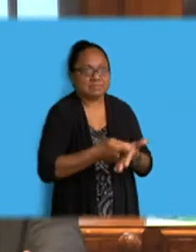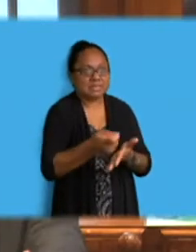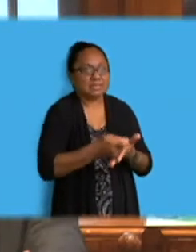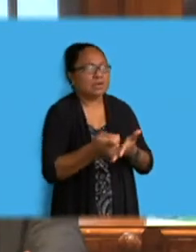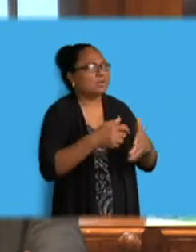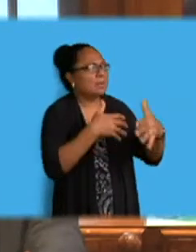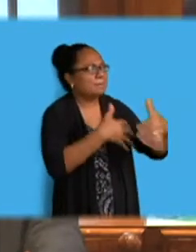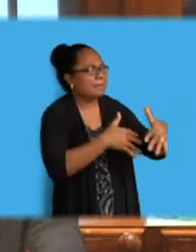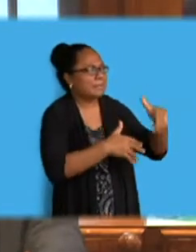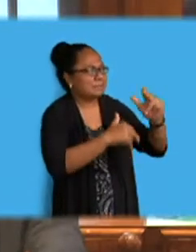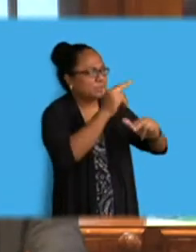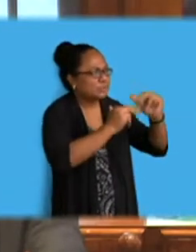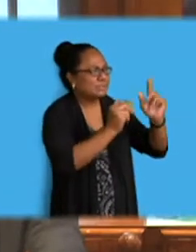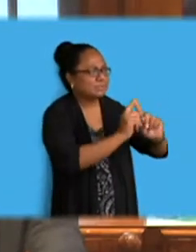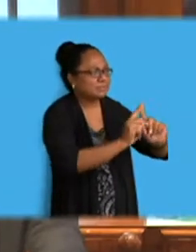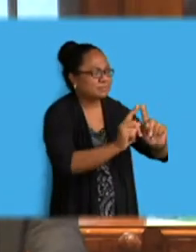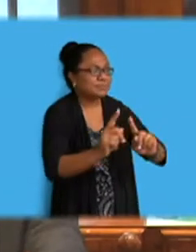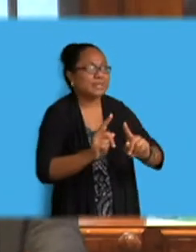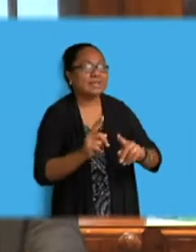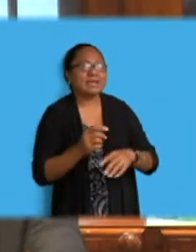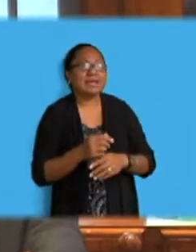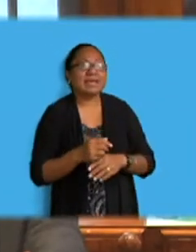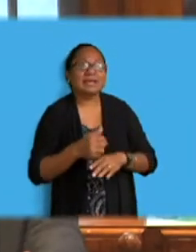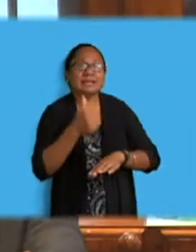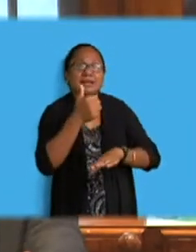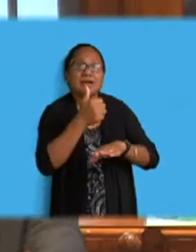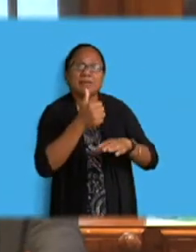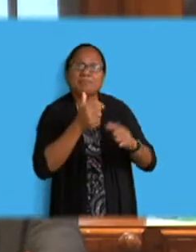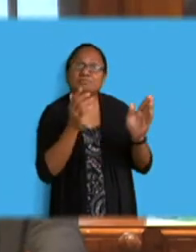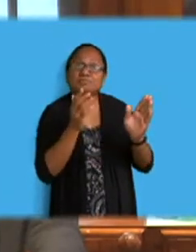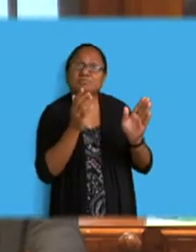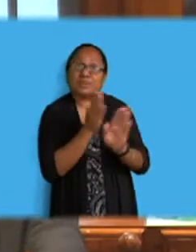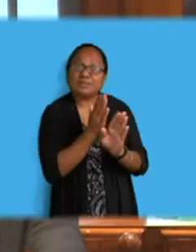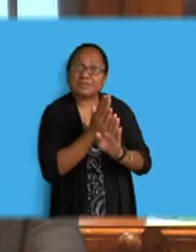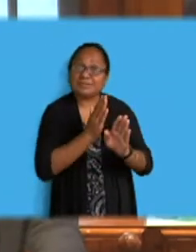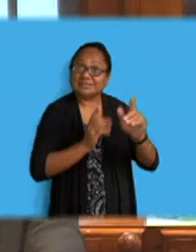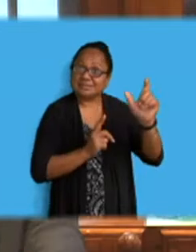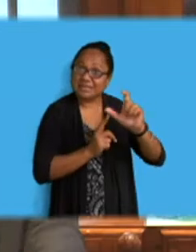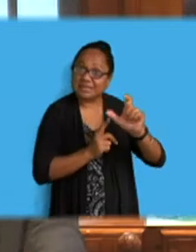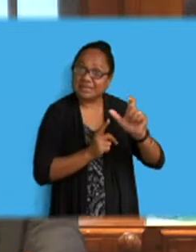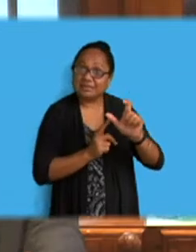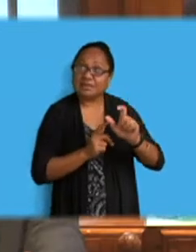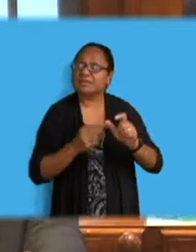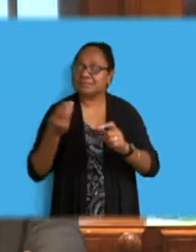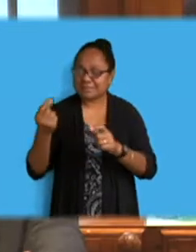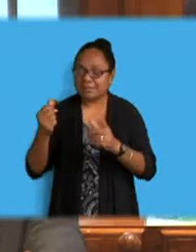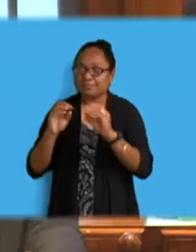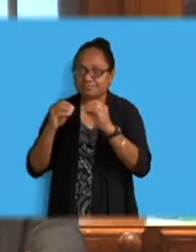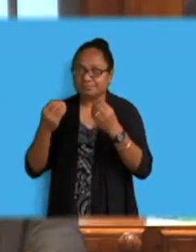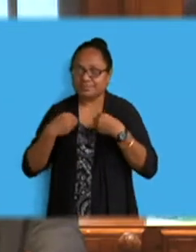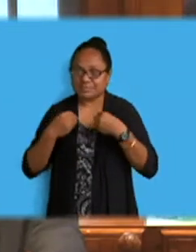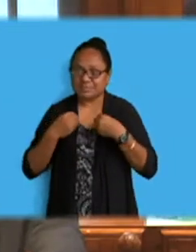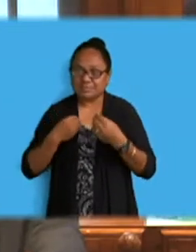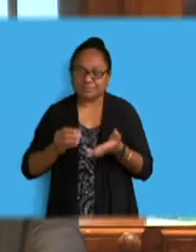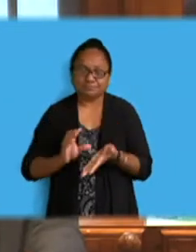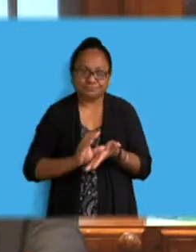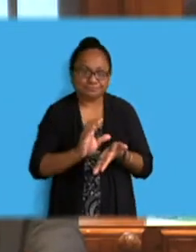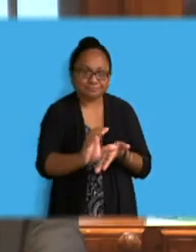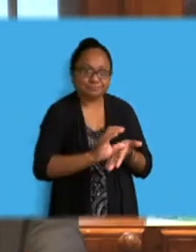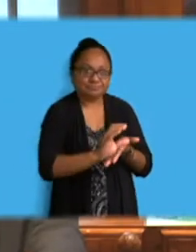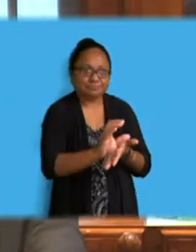infrastructure projects and guidance of private capital into certain industries contributed, which created asset bubbles that may have